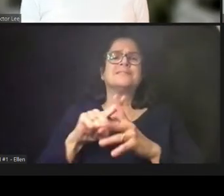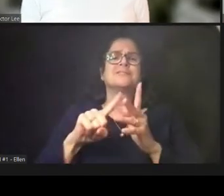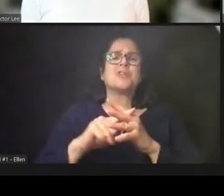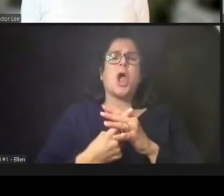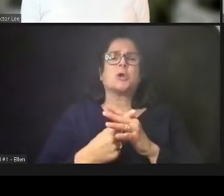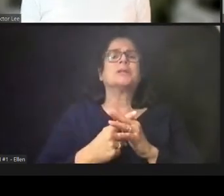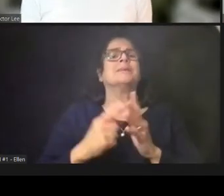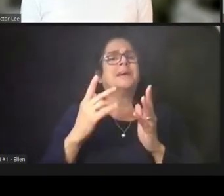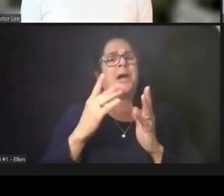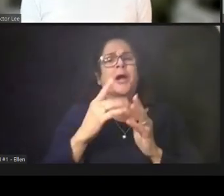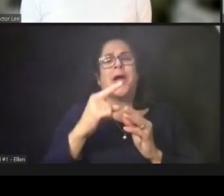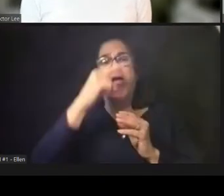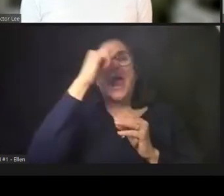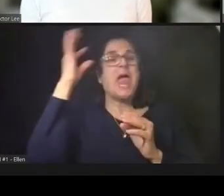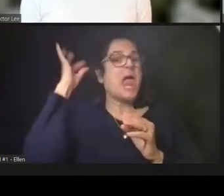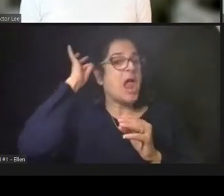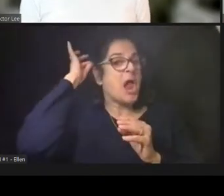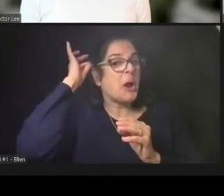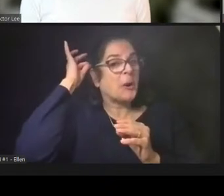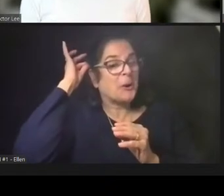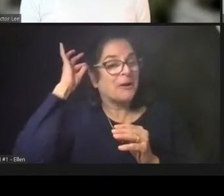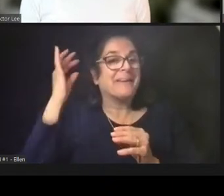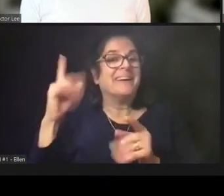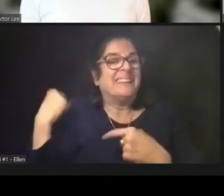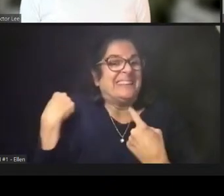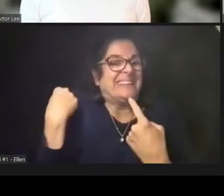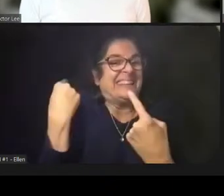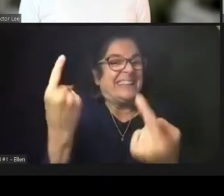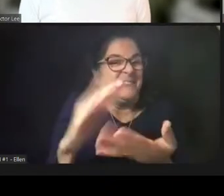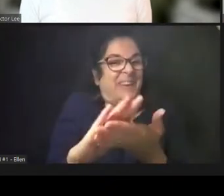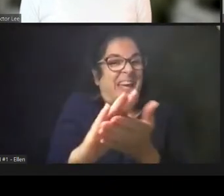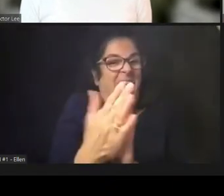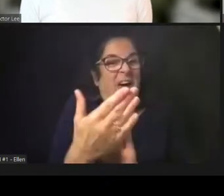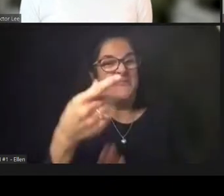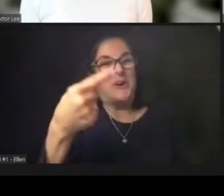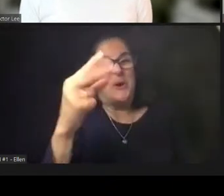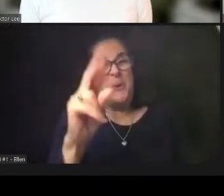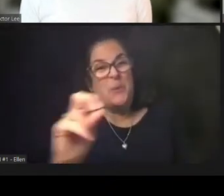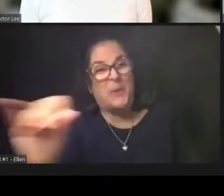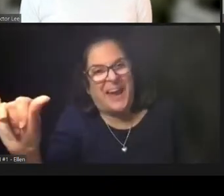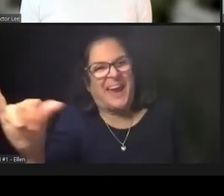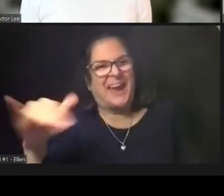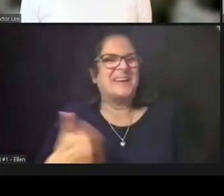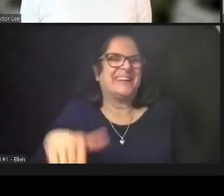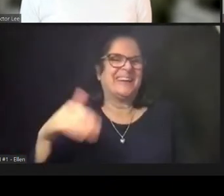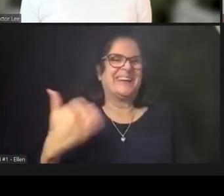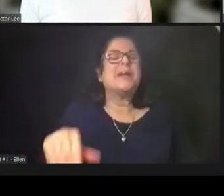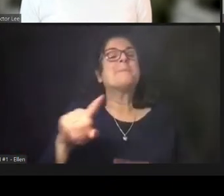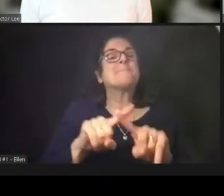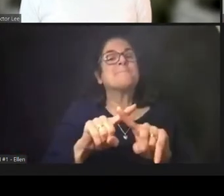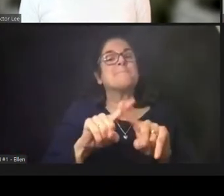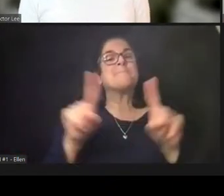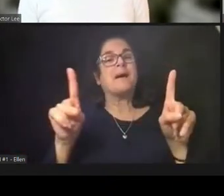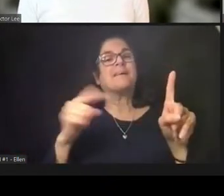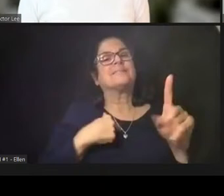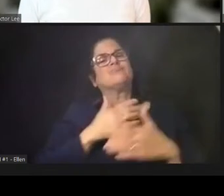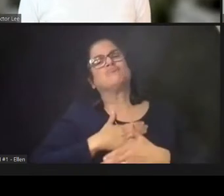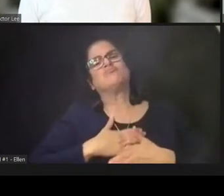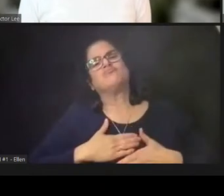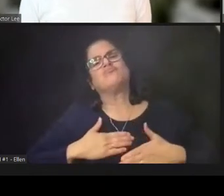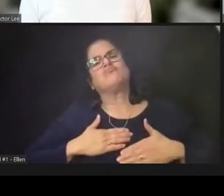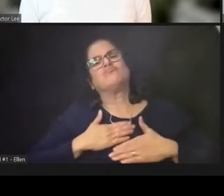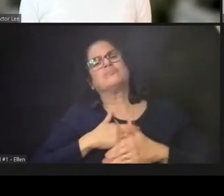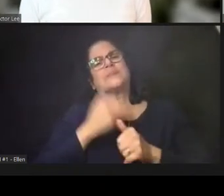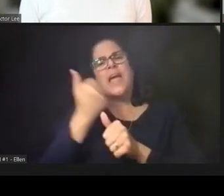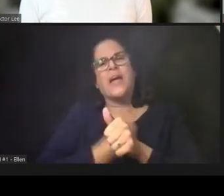gray hair when we came to CTA. Both of us have a lot more today, but I can tell you that I have enjoyed every